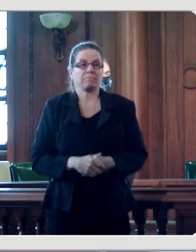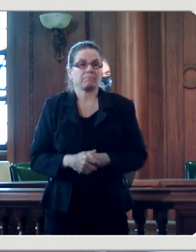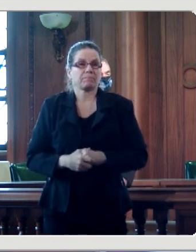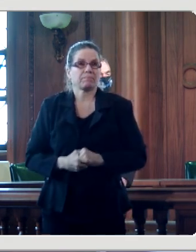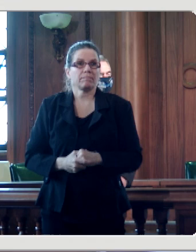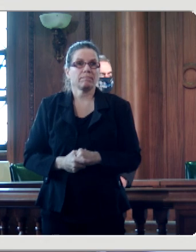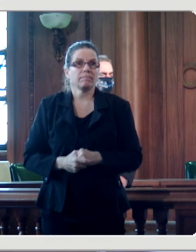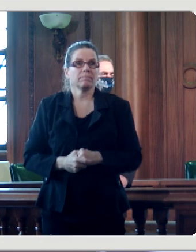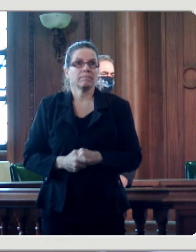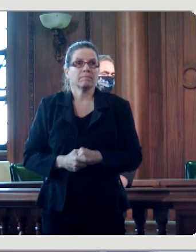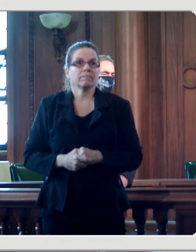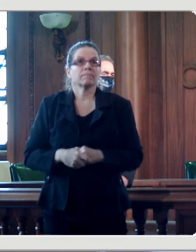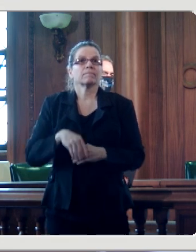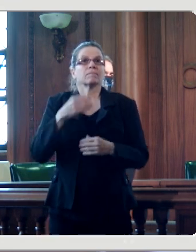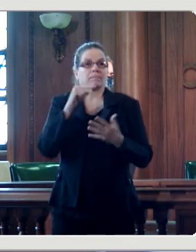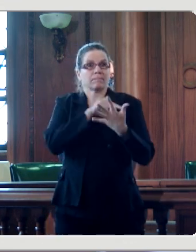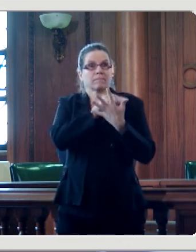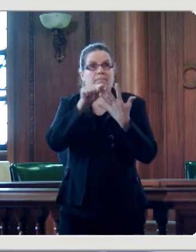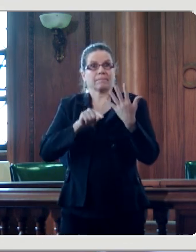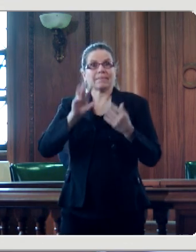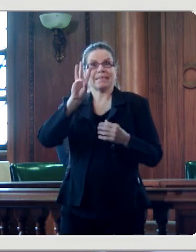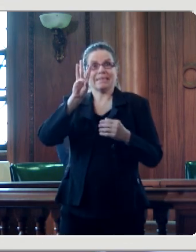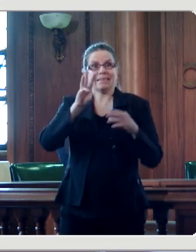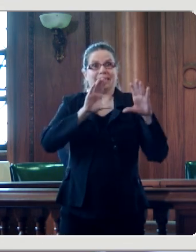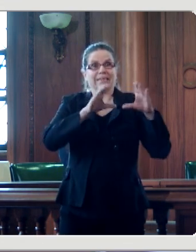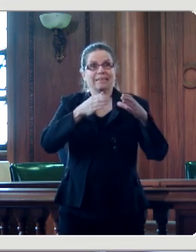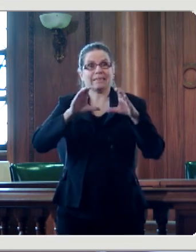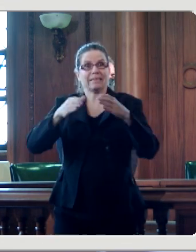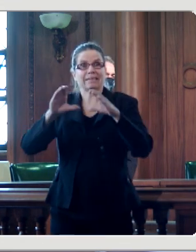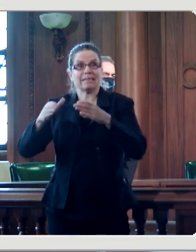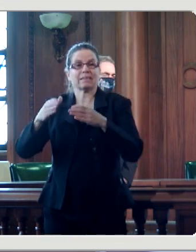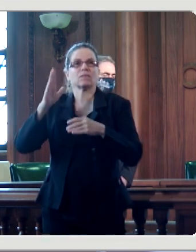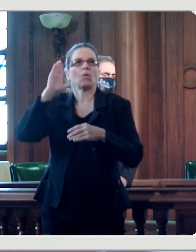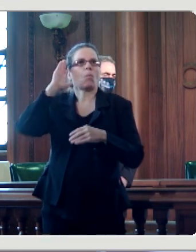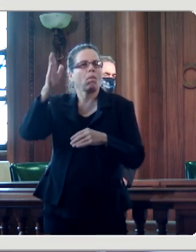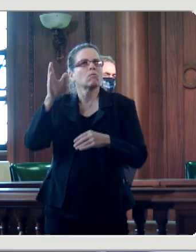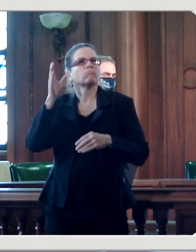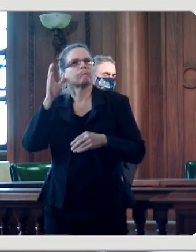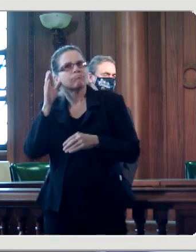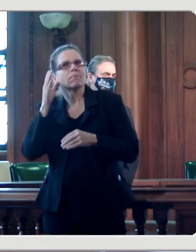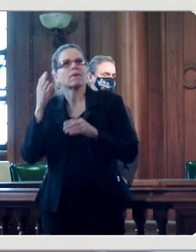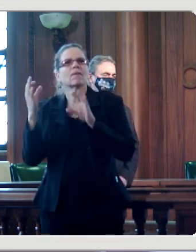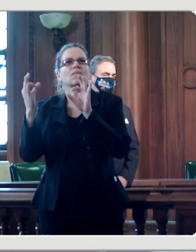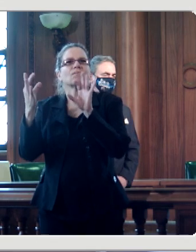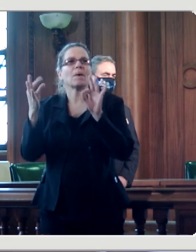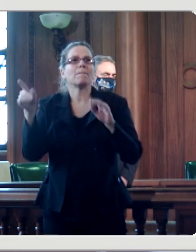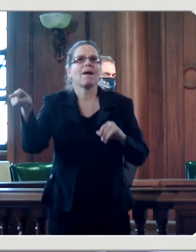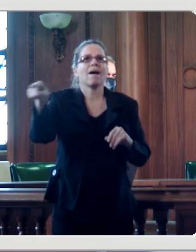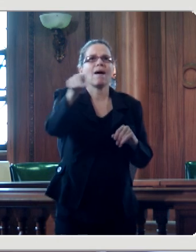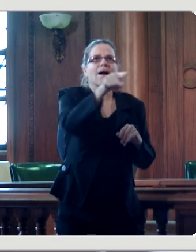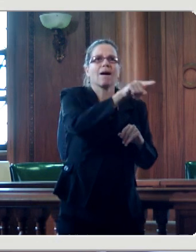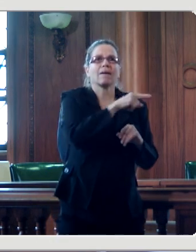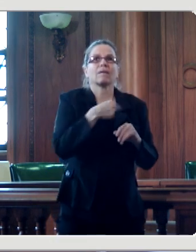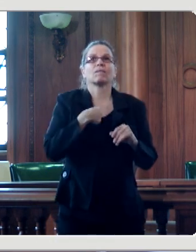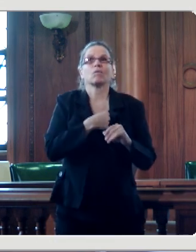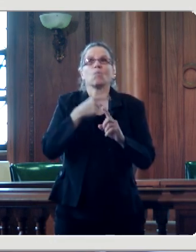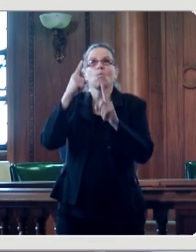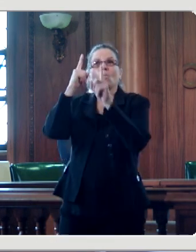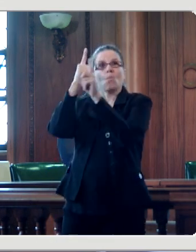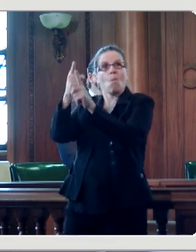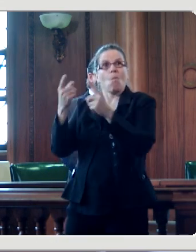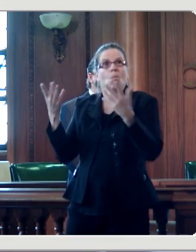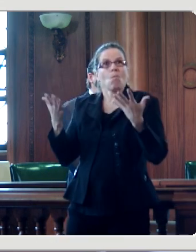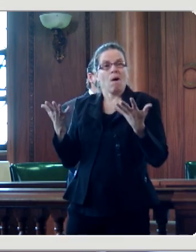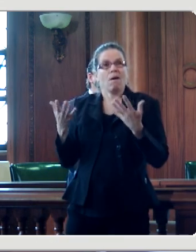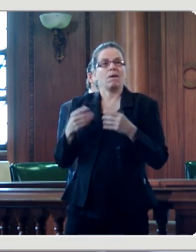feedback from the general public in the city of Springfield. The goal is to make sure we're doing all that we can to give